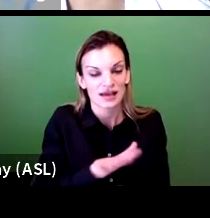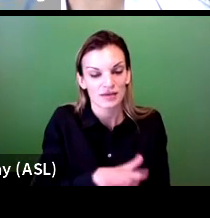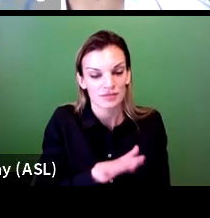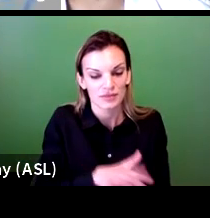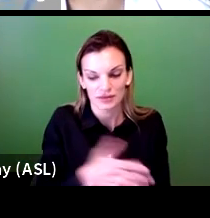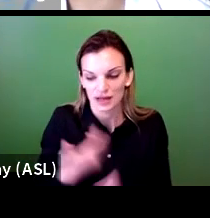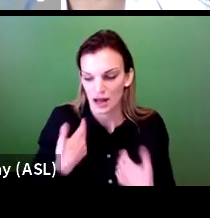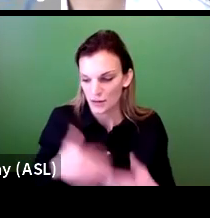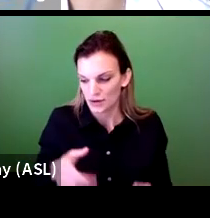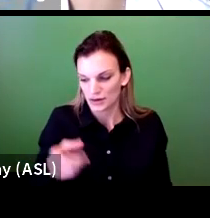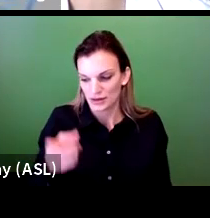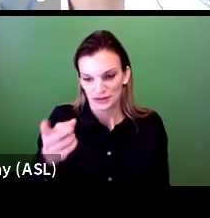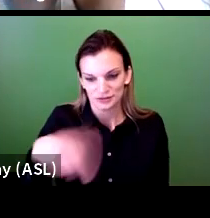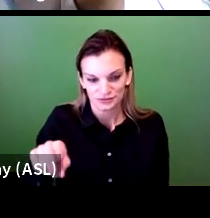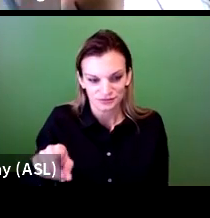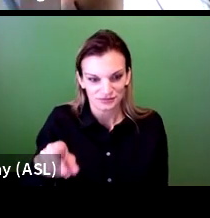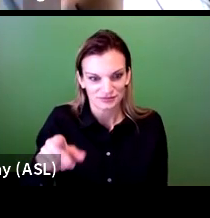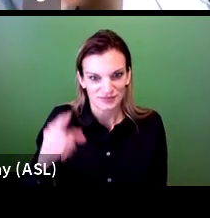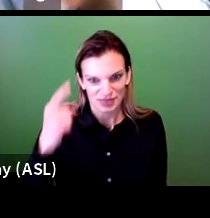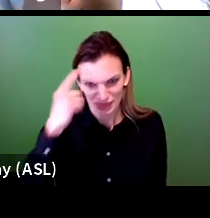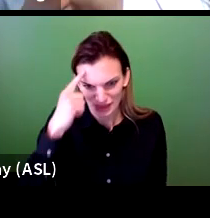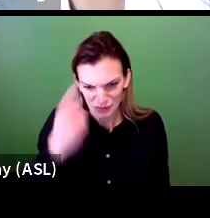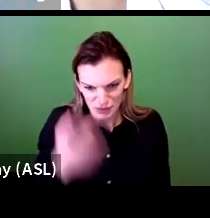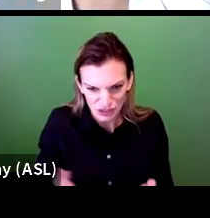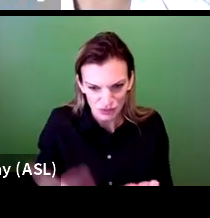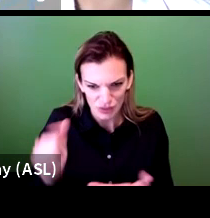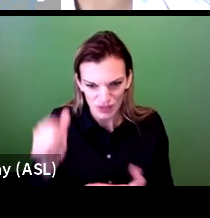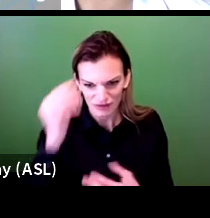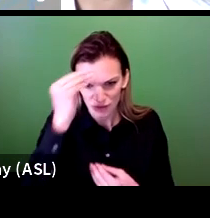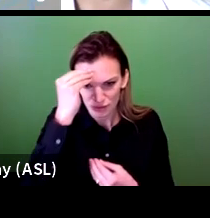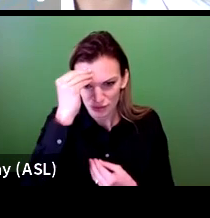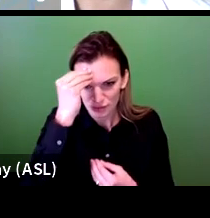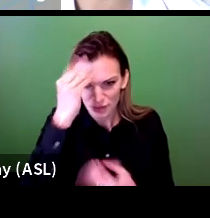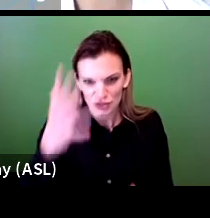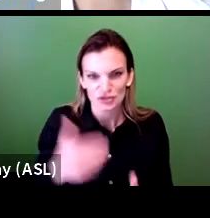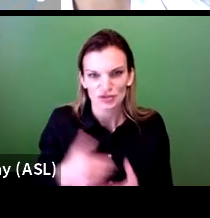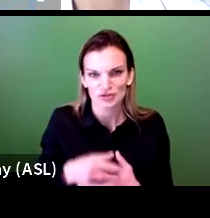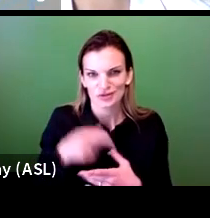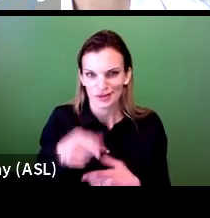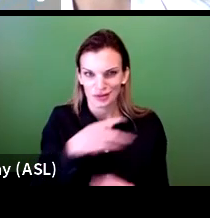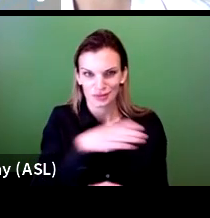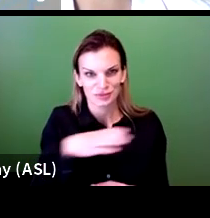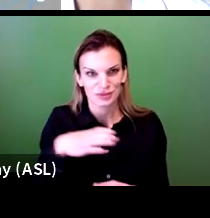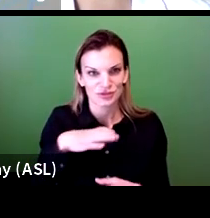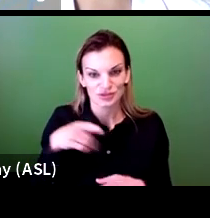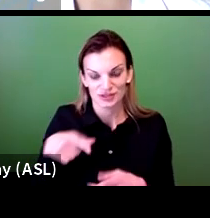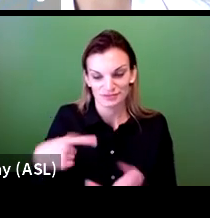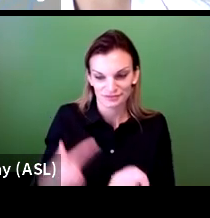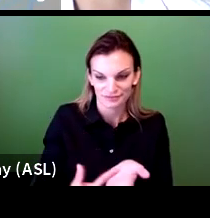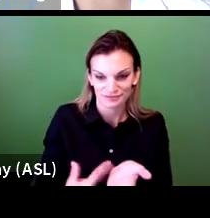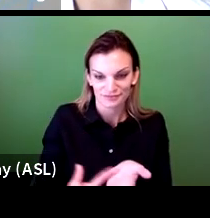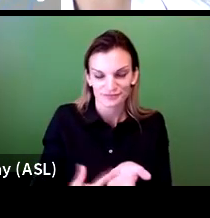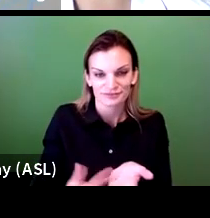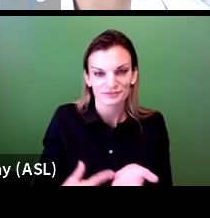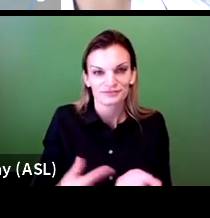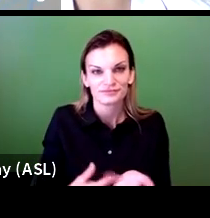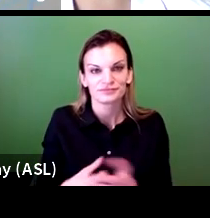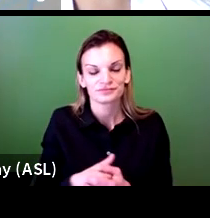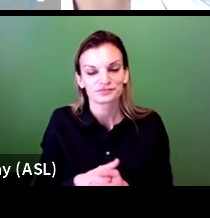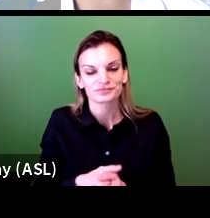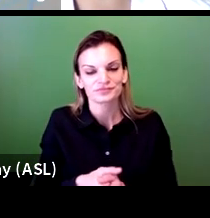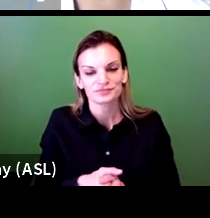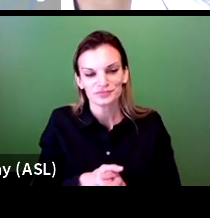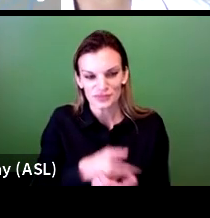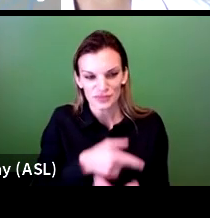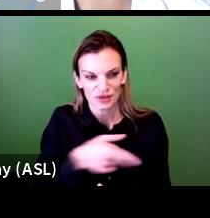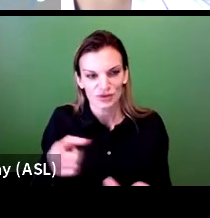don't want it to appear that there are materials or information that the commission is talking about in this meeting that you all